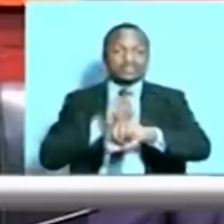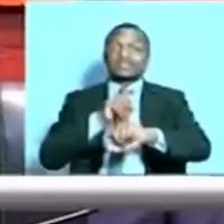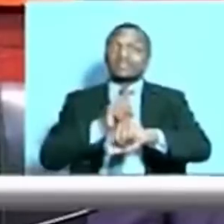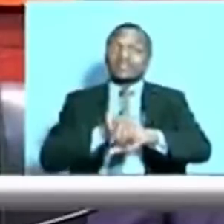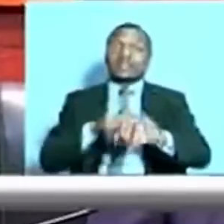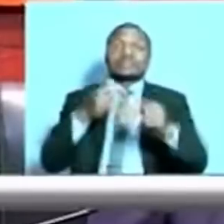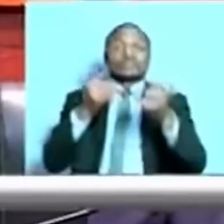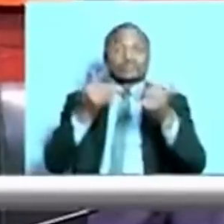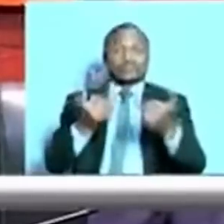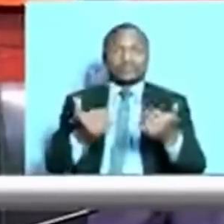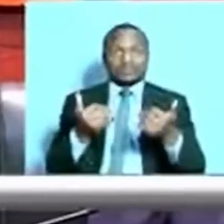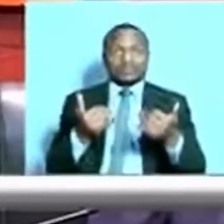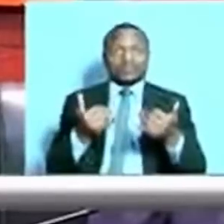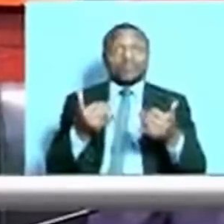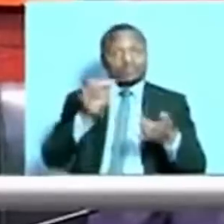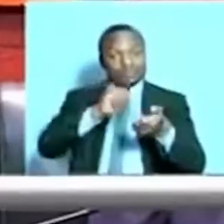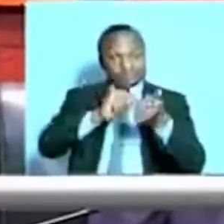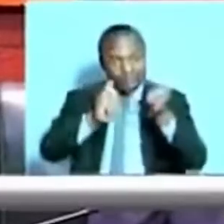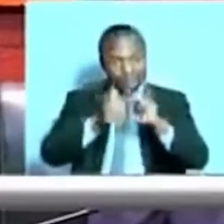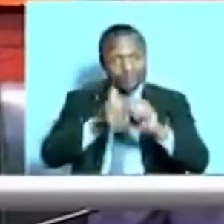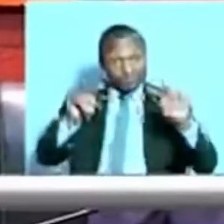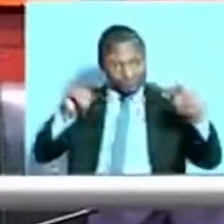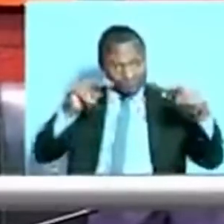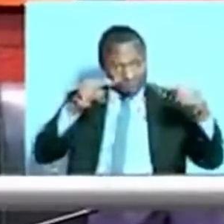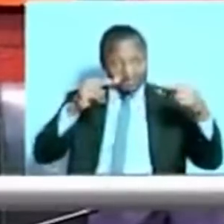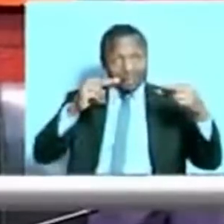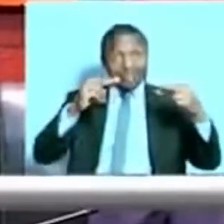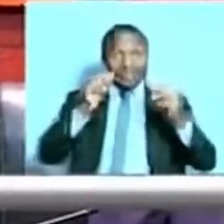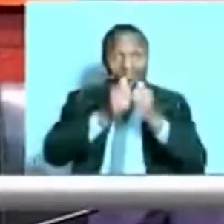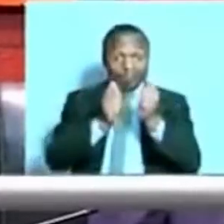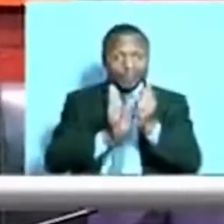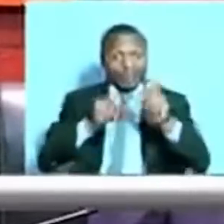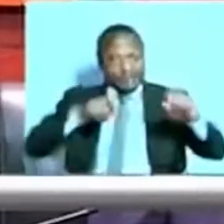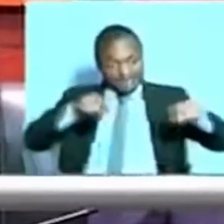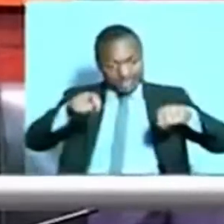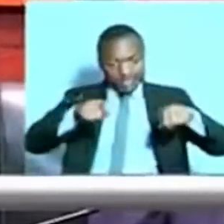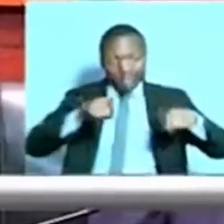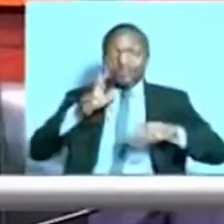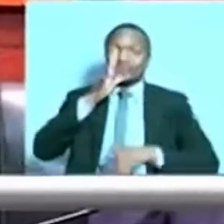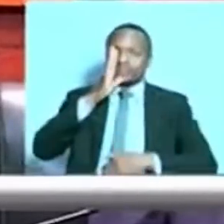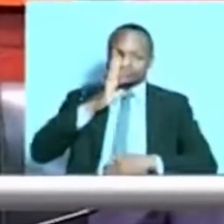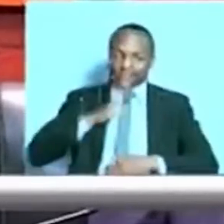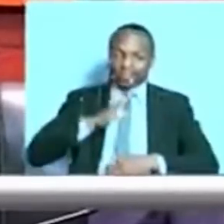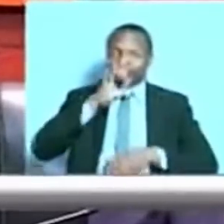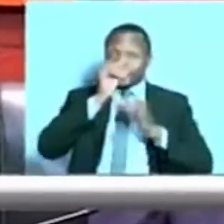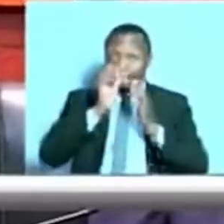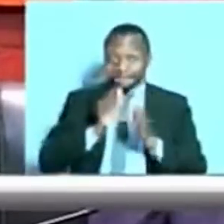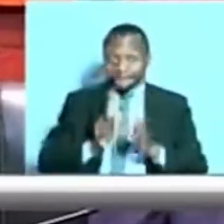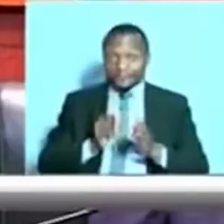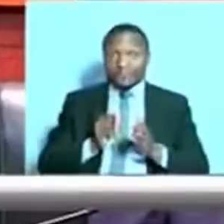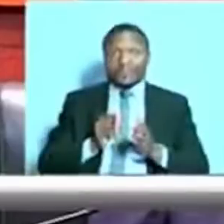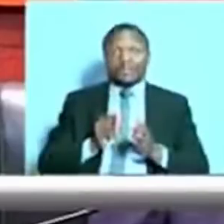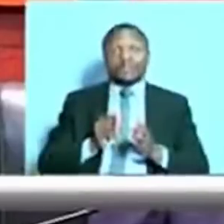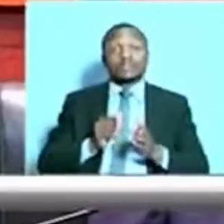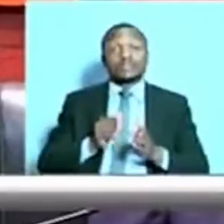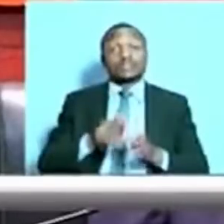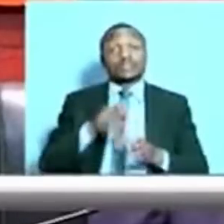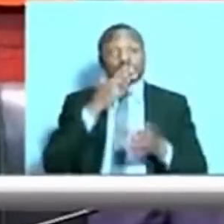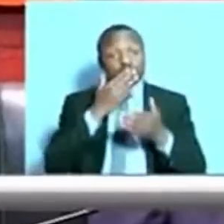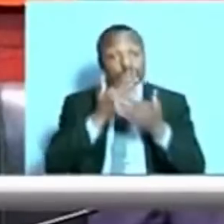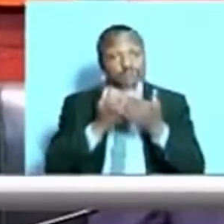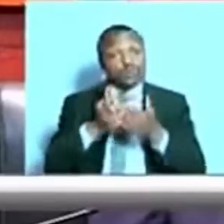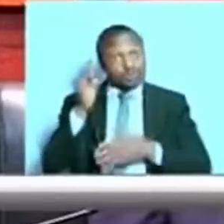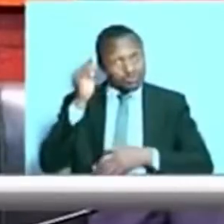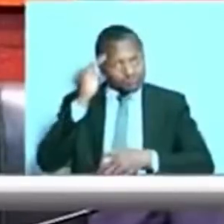of the crisis. In terms of governance, Madam Speaker, It is satisfying to note that